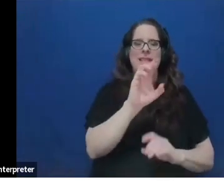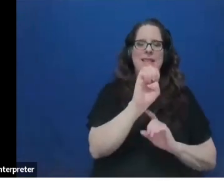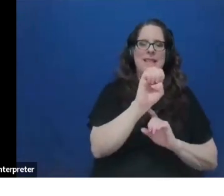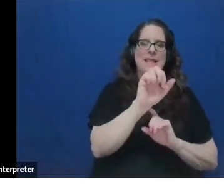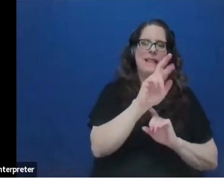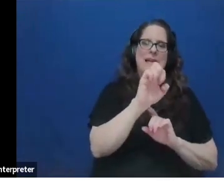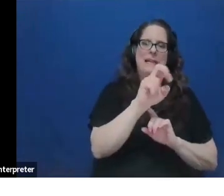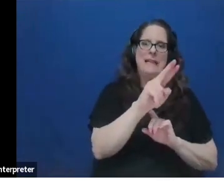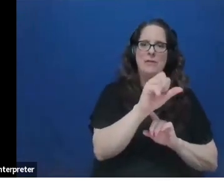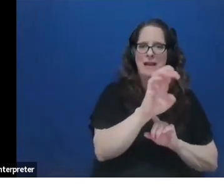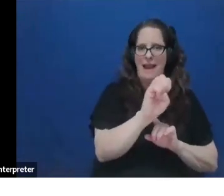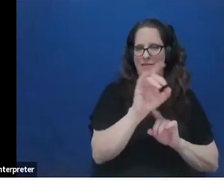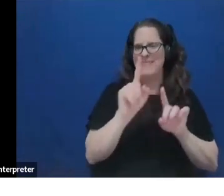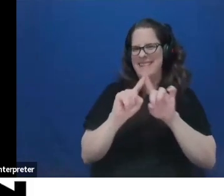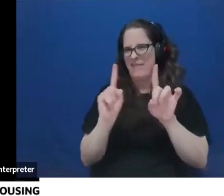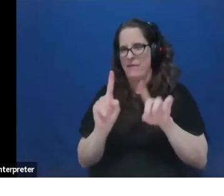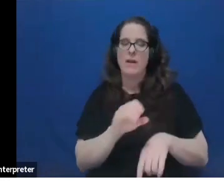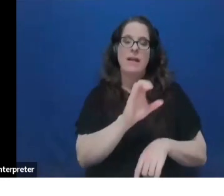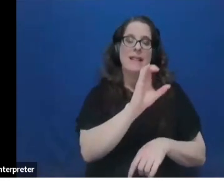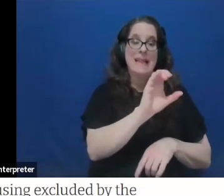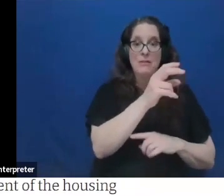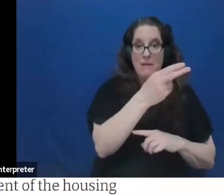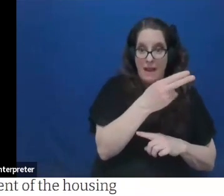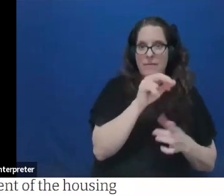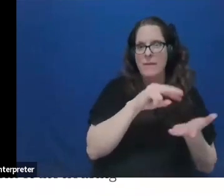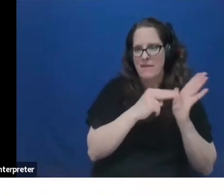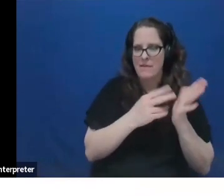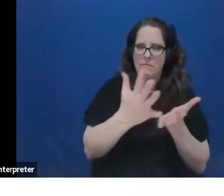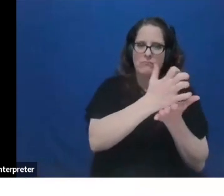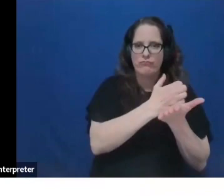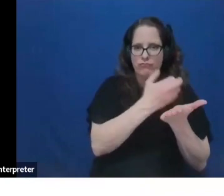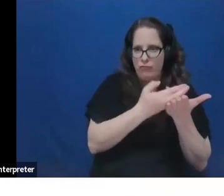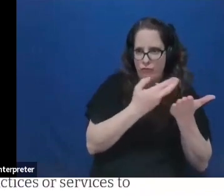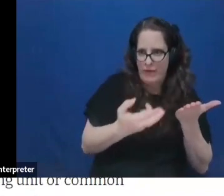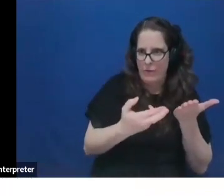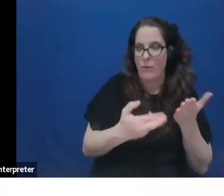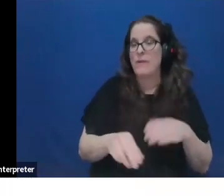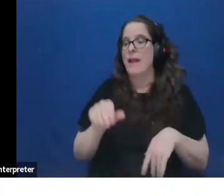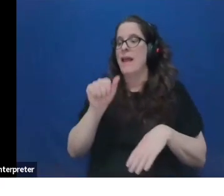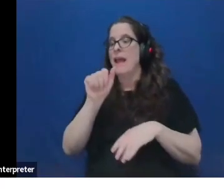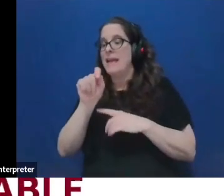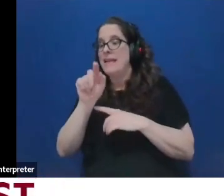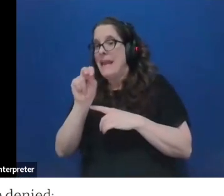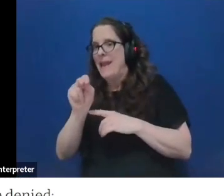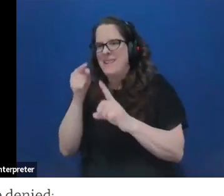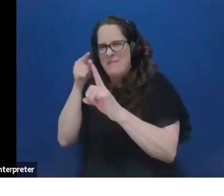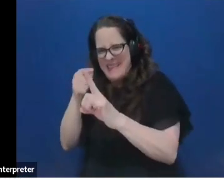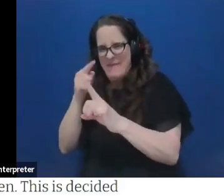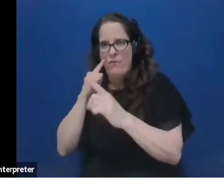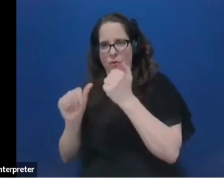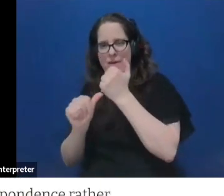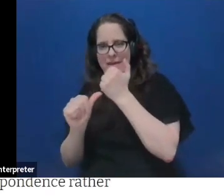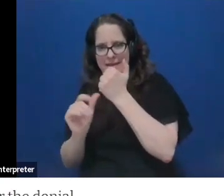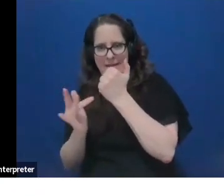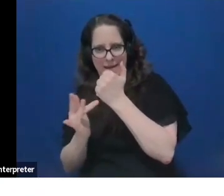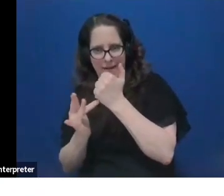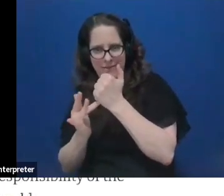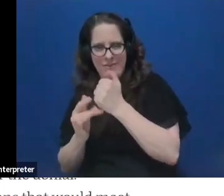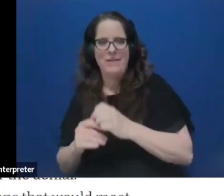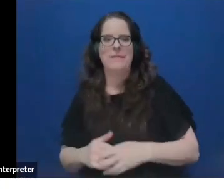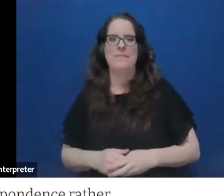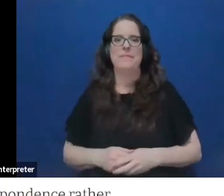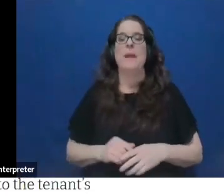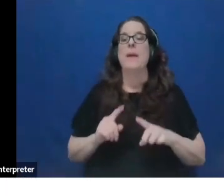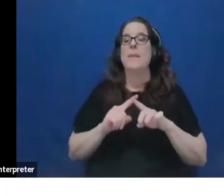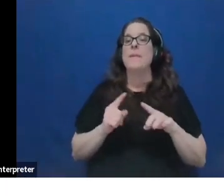see that. Yes, they can see it. Okay, so I'll just continue then. So it's like I said, a one-stop